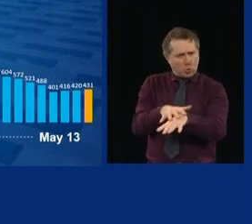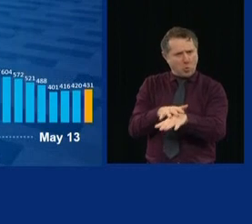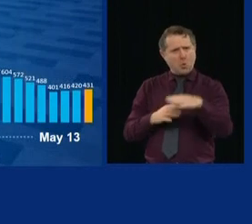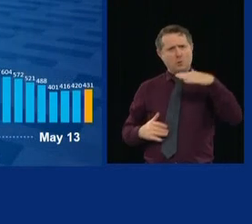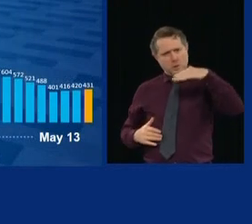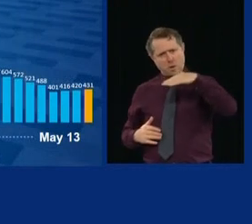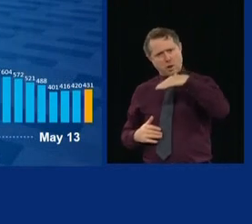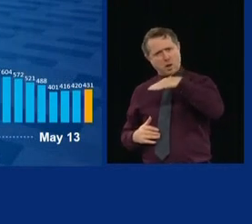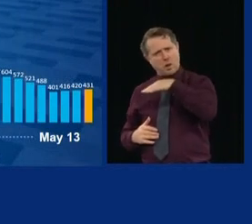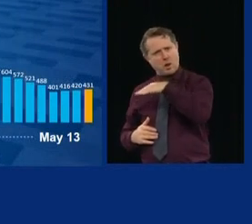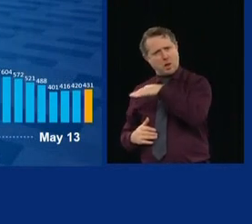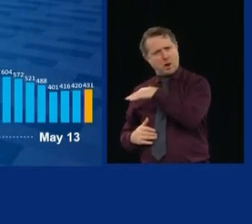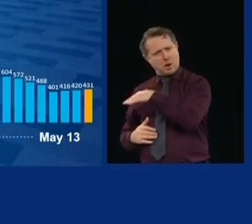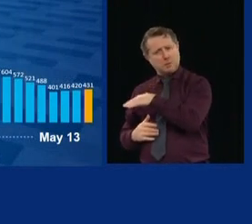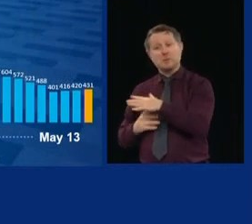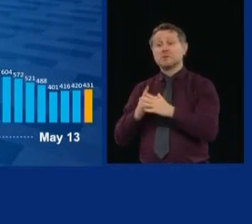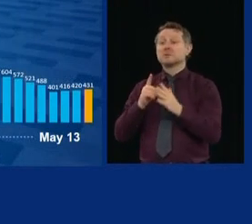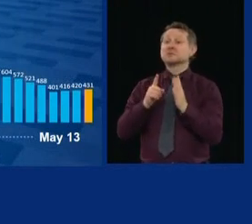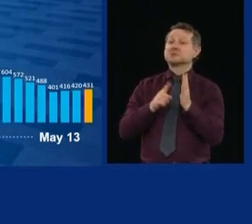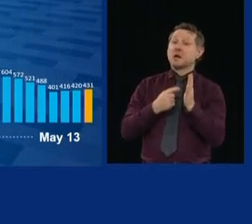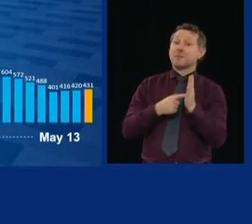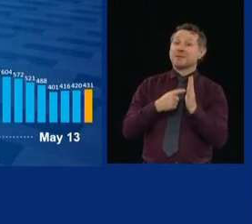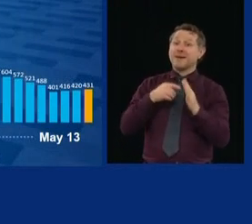several plateaus in the decline.